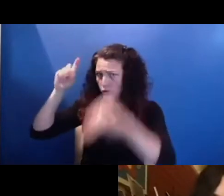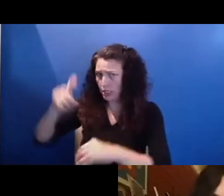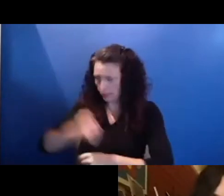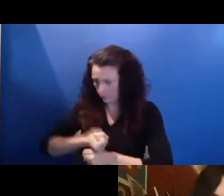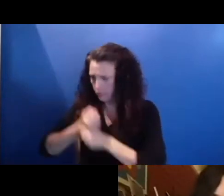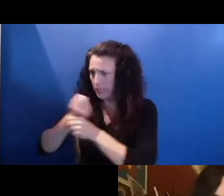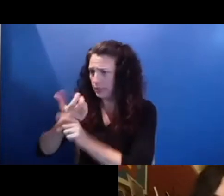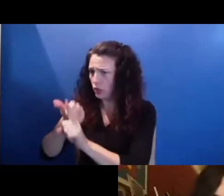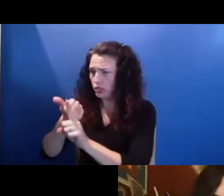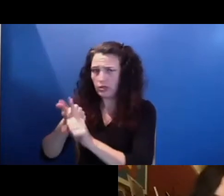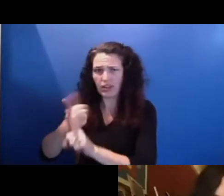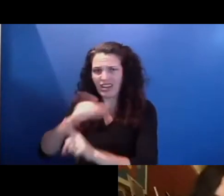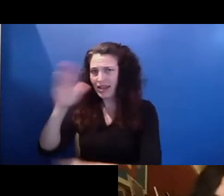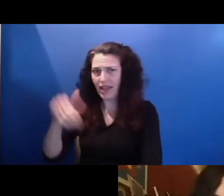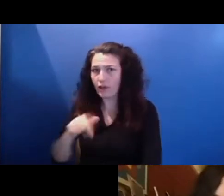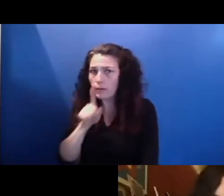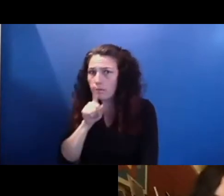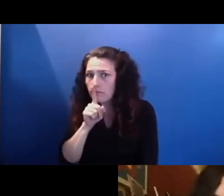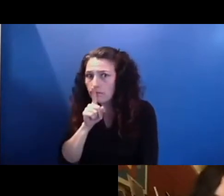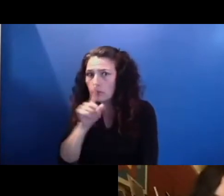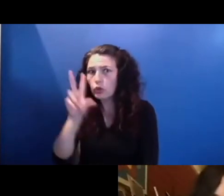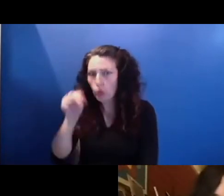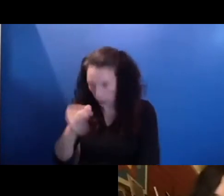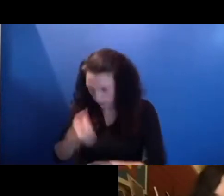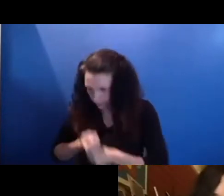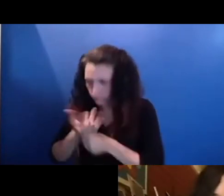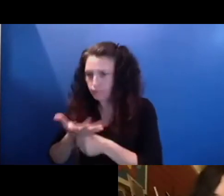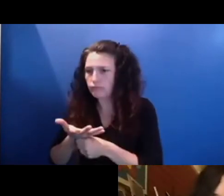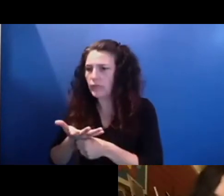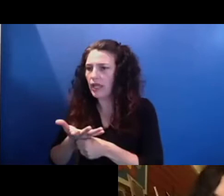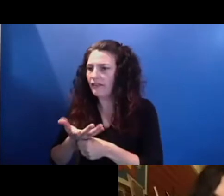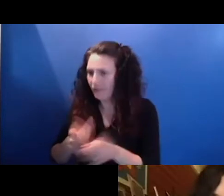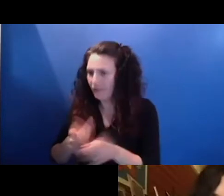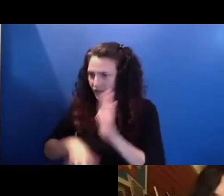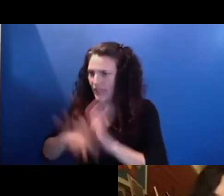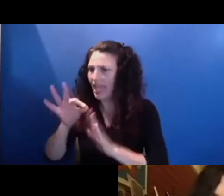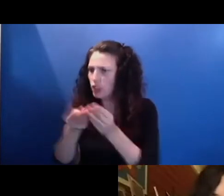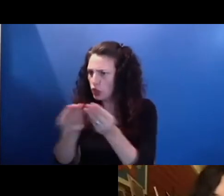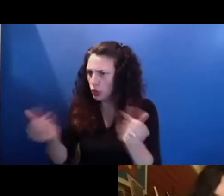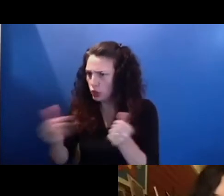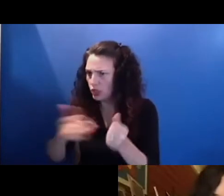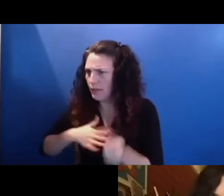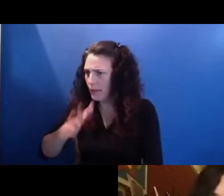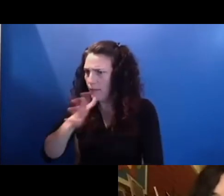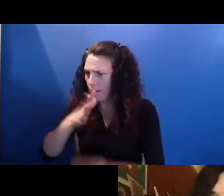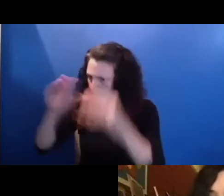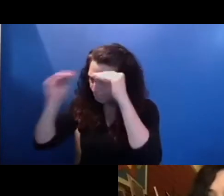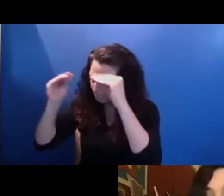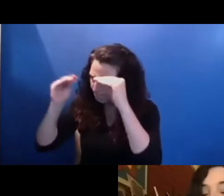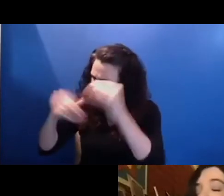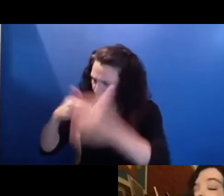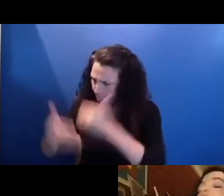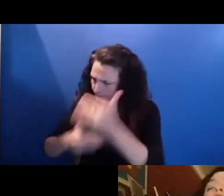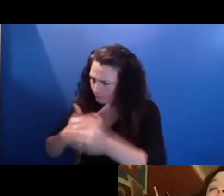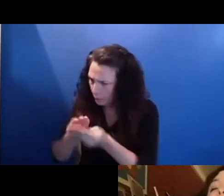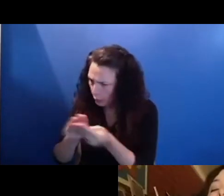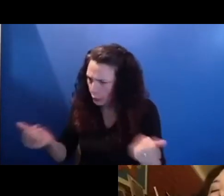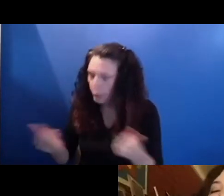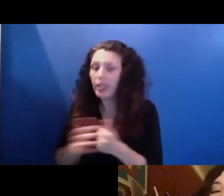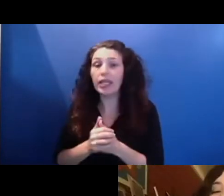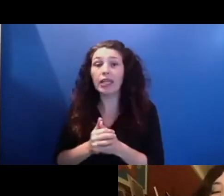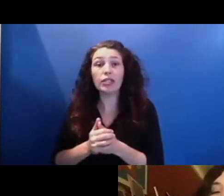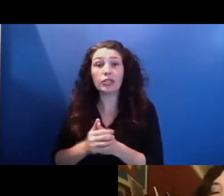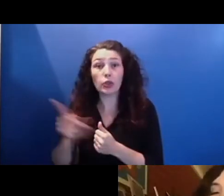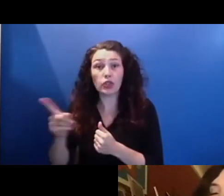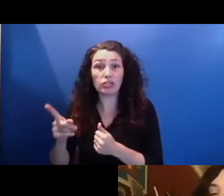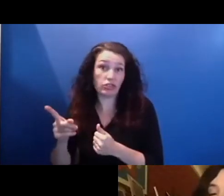know, and my mother was very solution oriented. So when there was a problem, she would teach